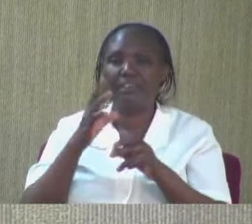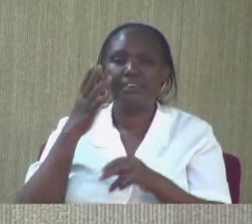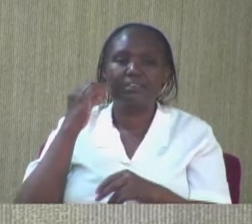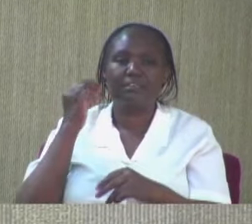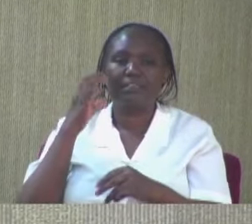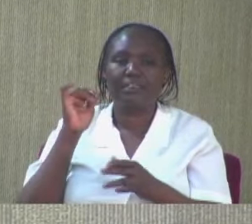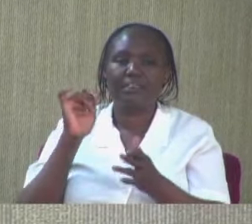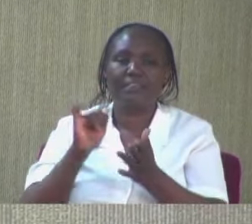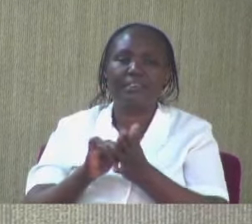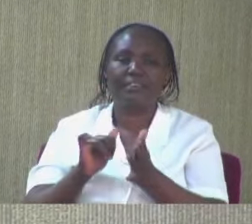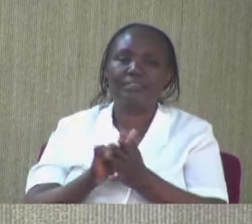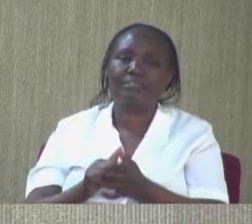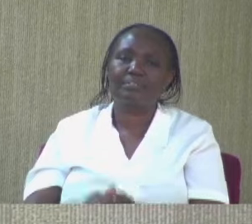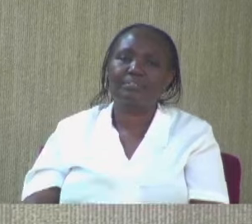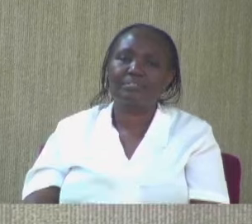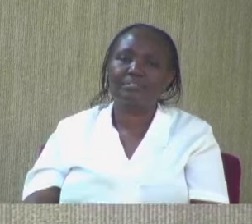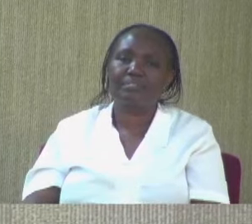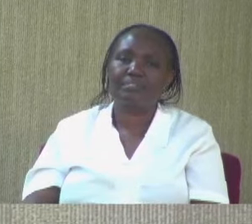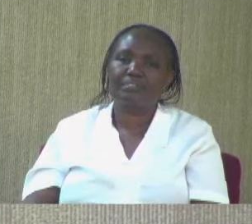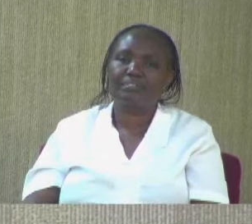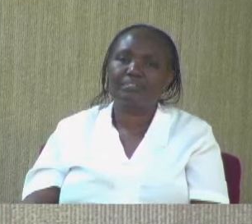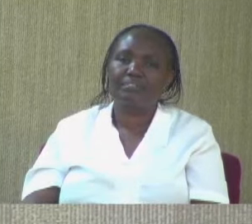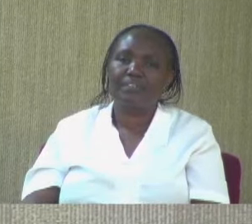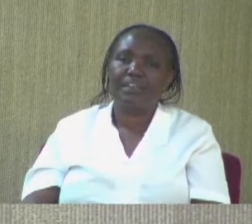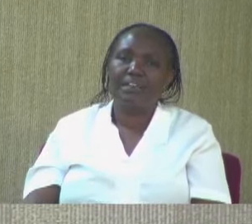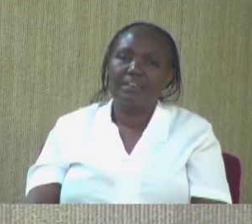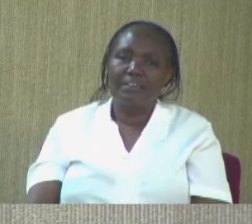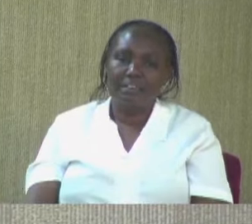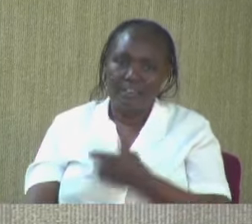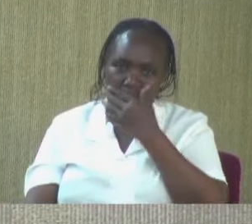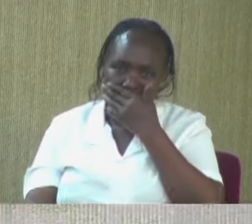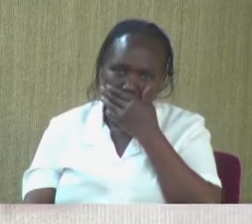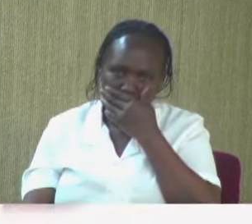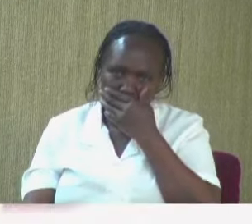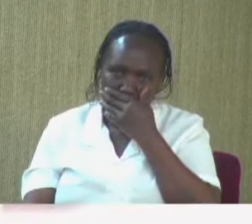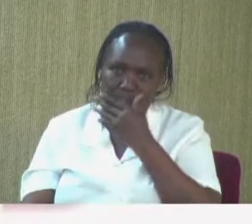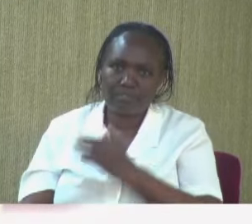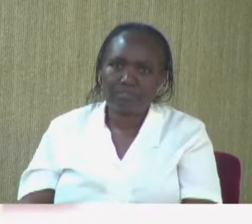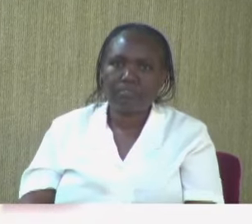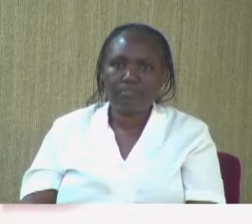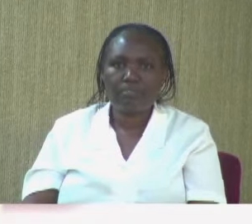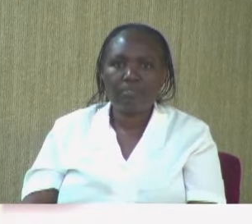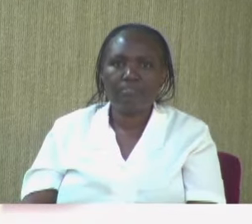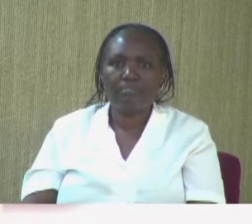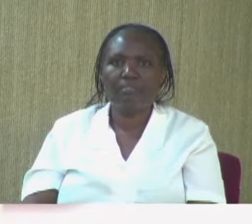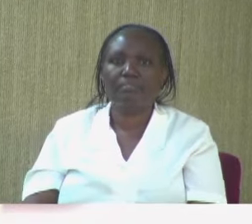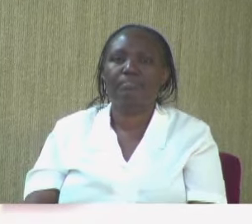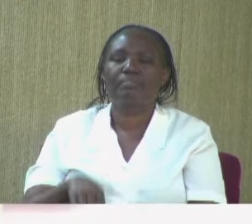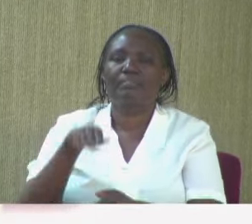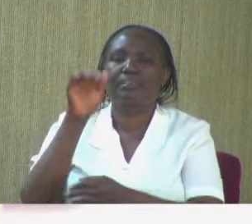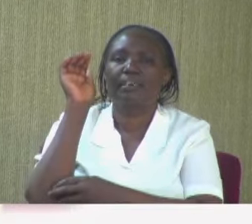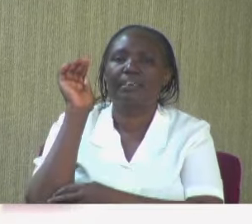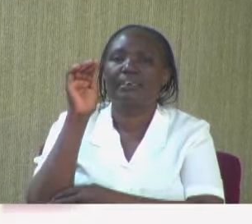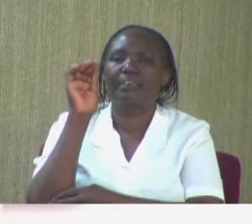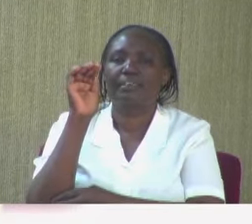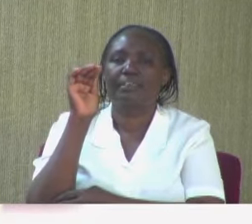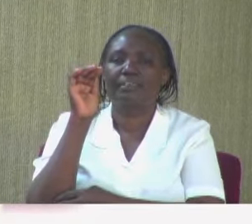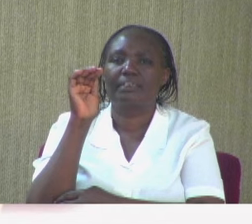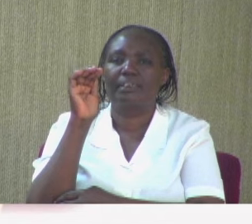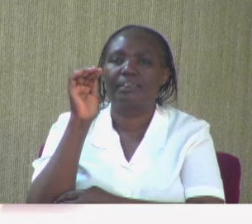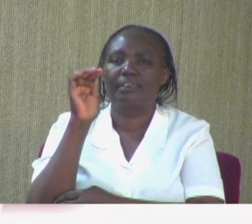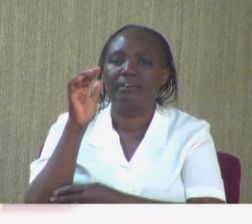not. Notice early writings, page 38, it says, I asked my